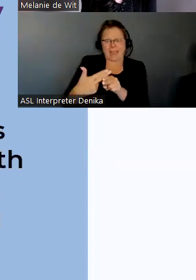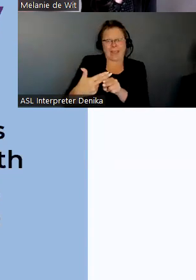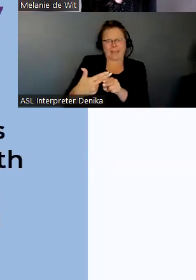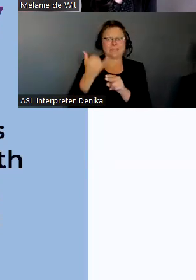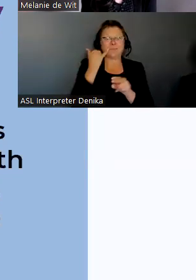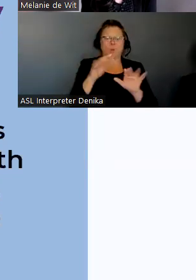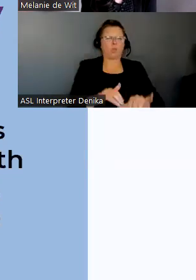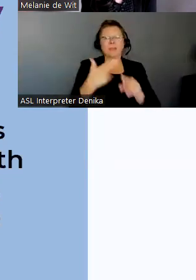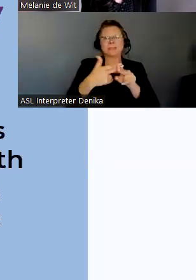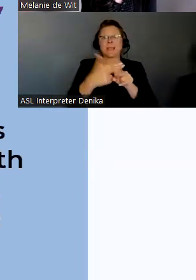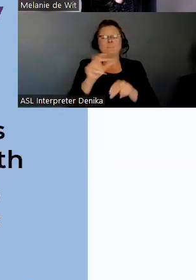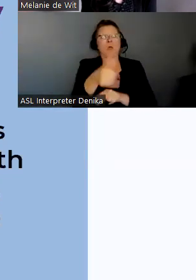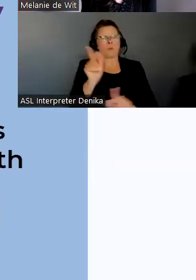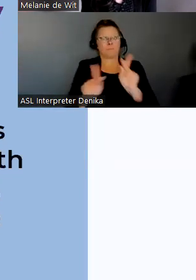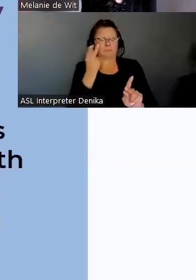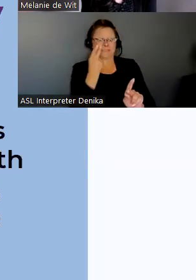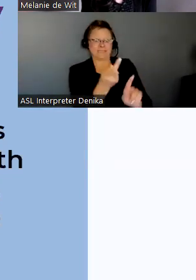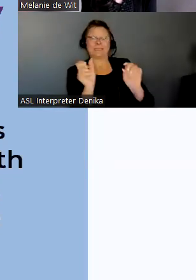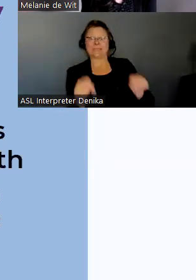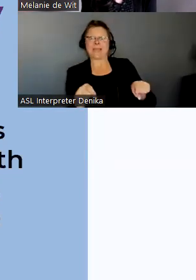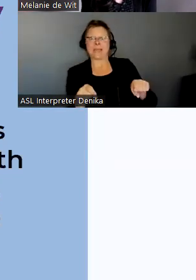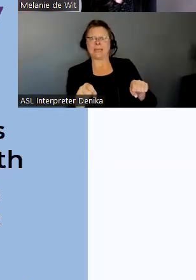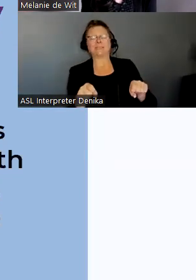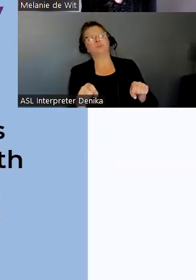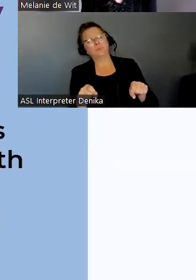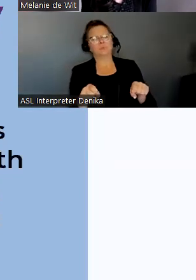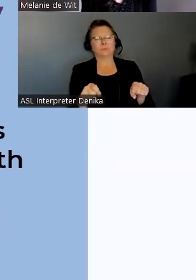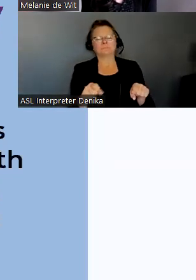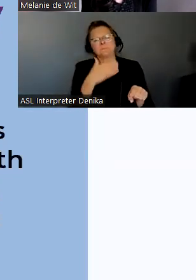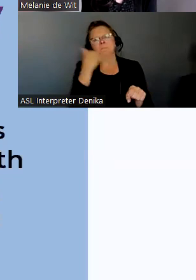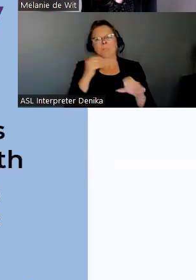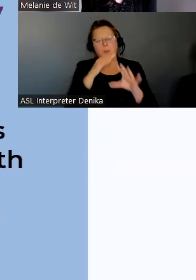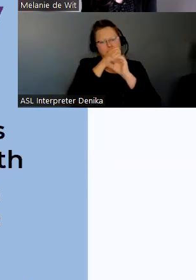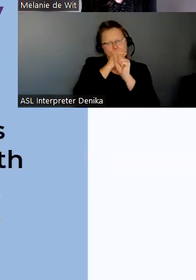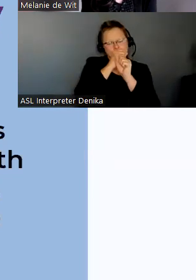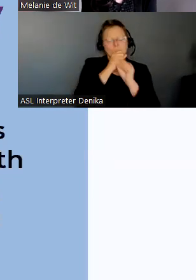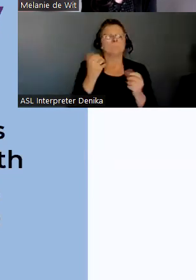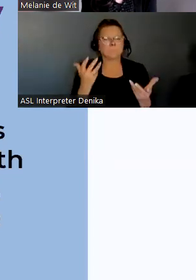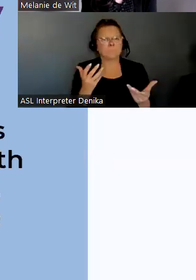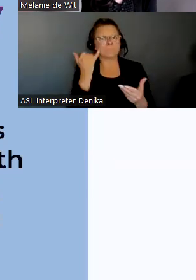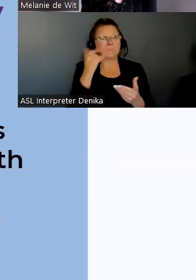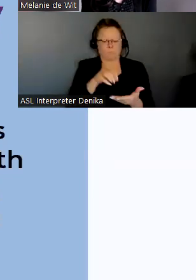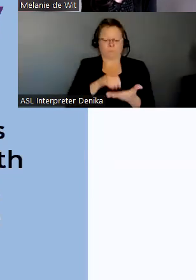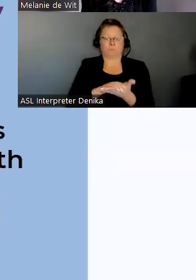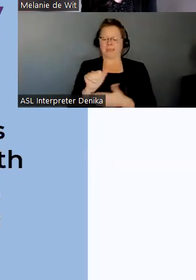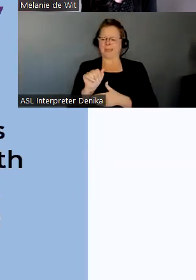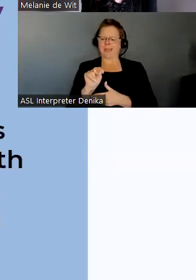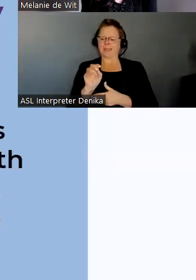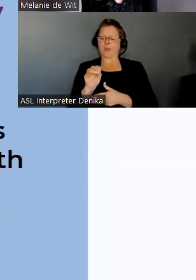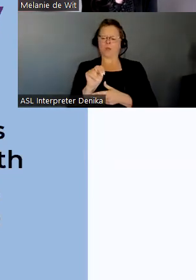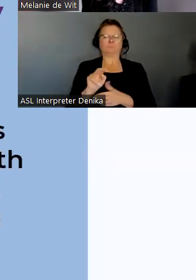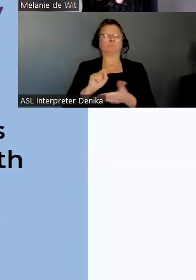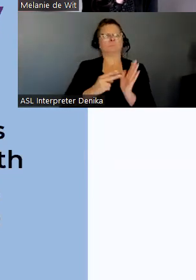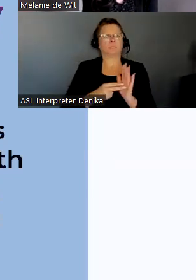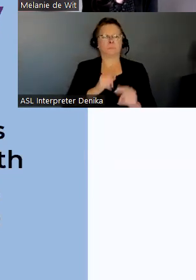other individuals that are joining us today, unless you put the word as anonymous. However, we do want to